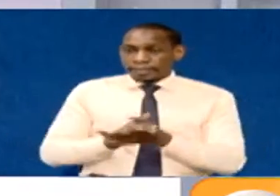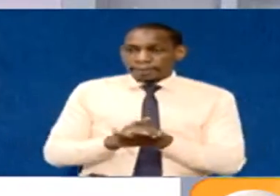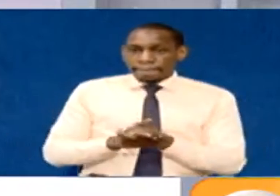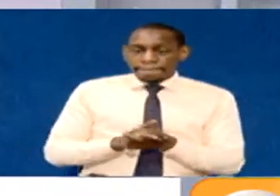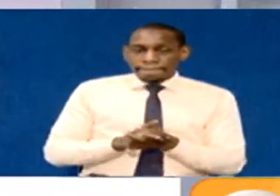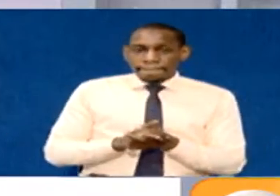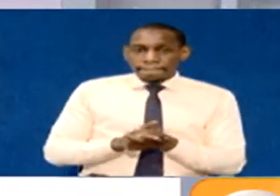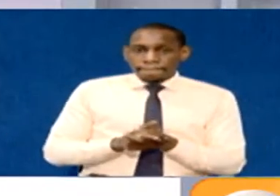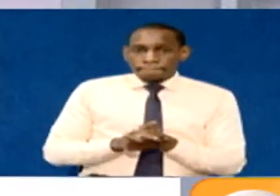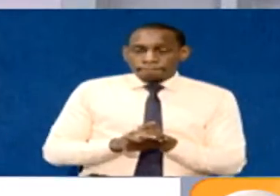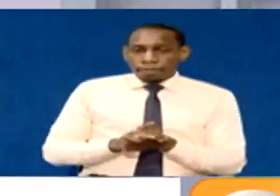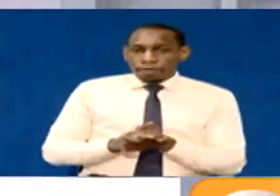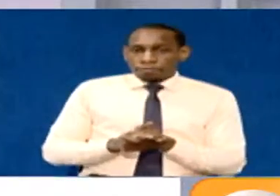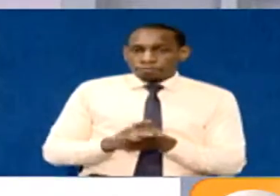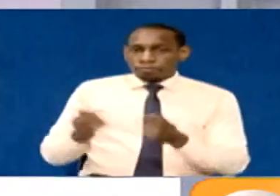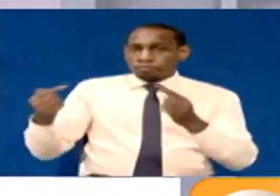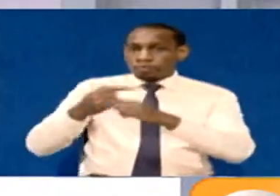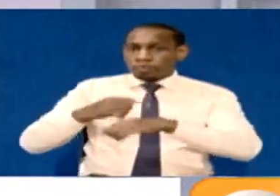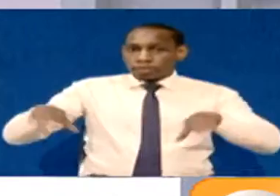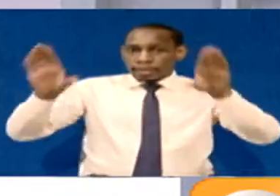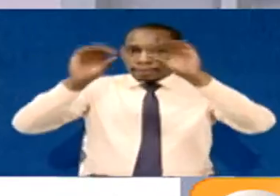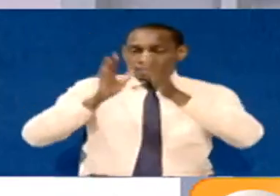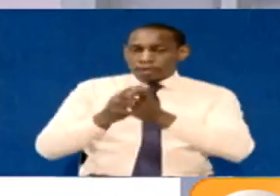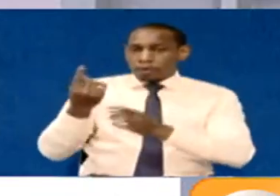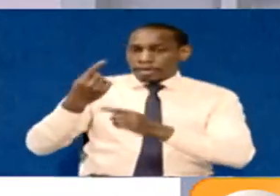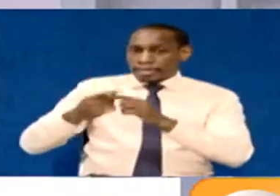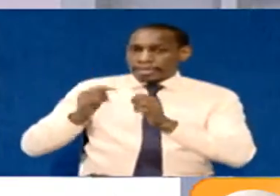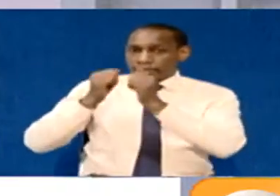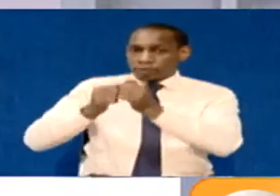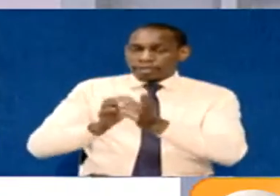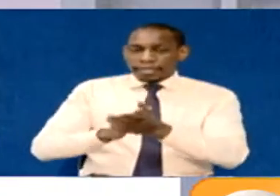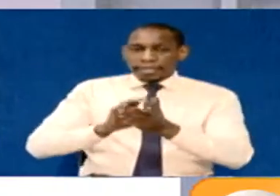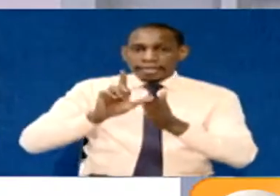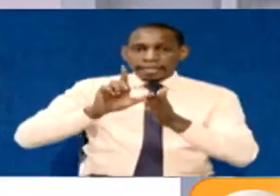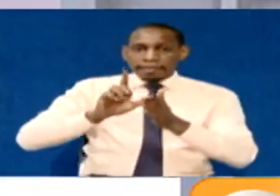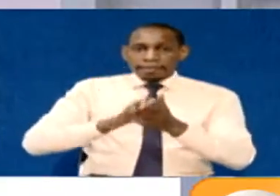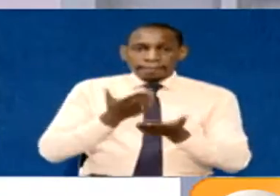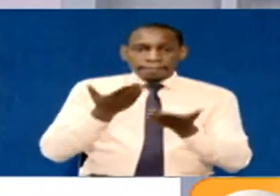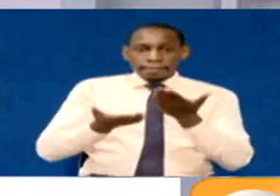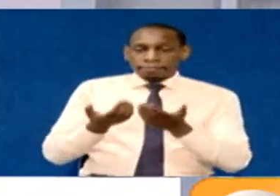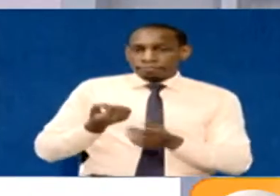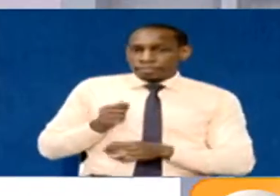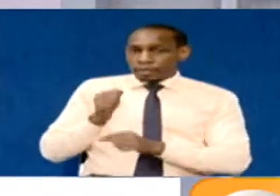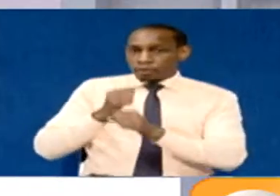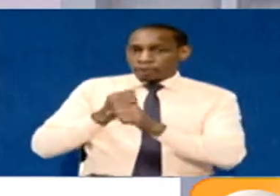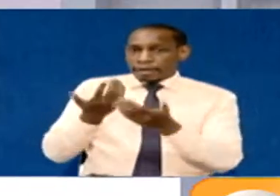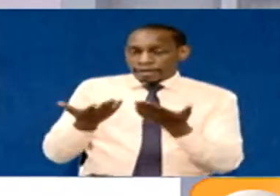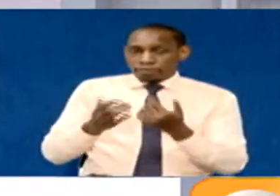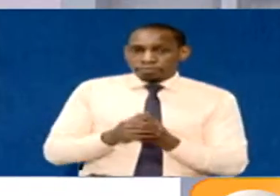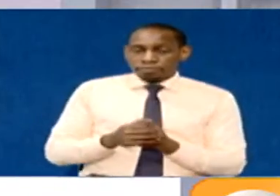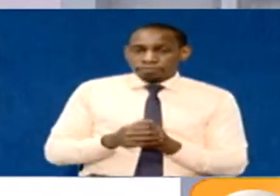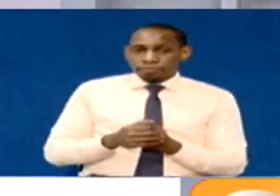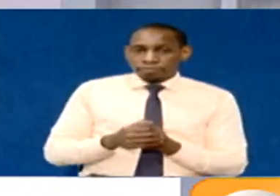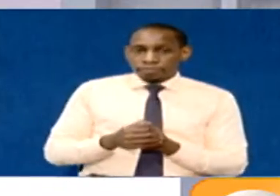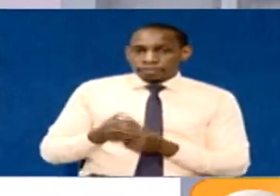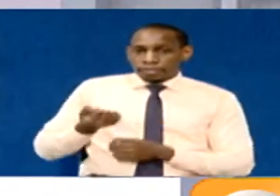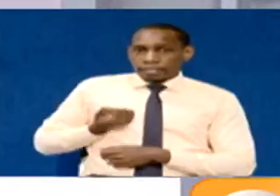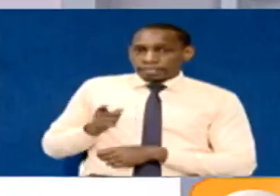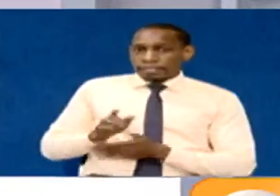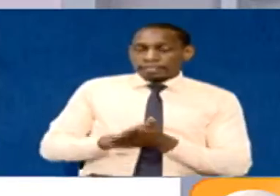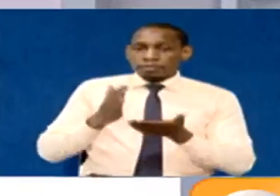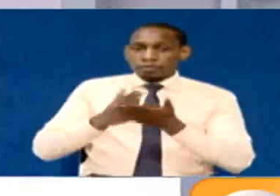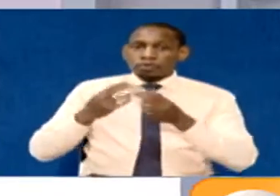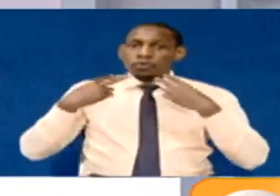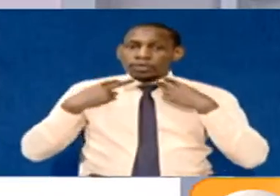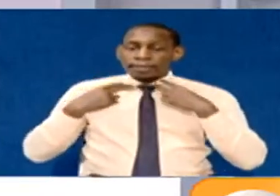all-out aggression with the president, knowing she's got a year with him and then another nine? Or how does she play those cards? And I think she's in that tough position